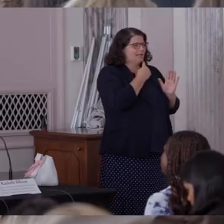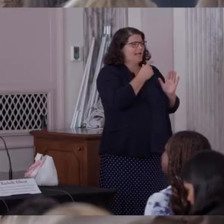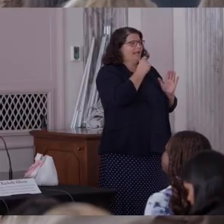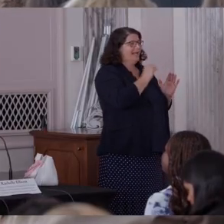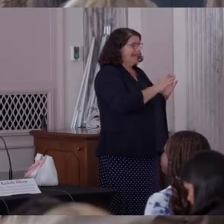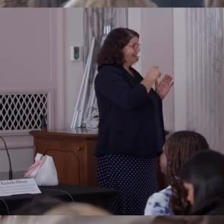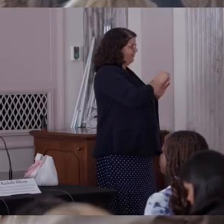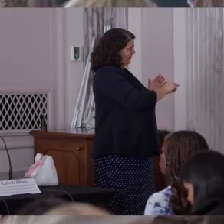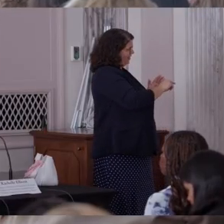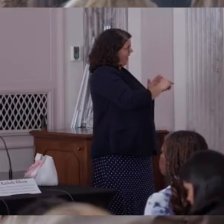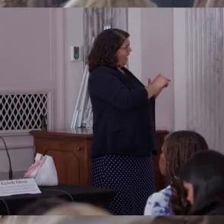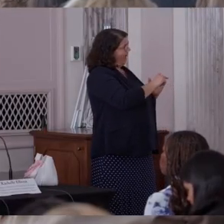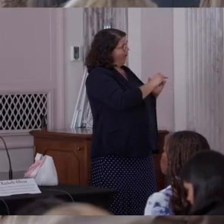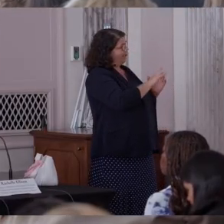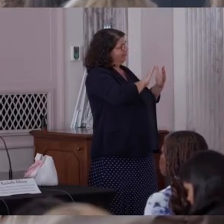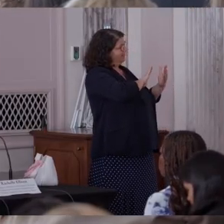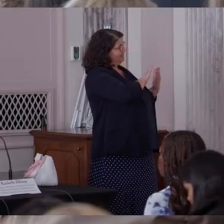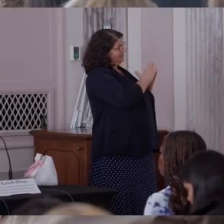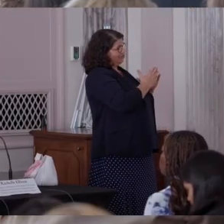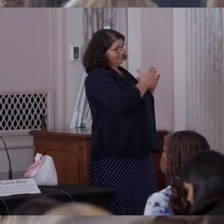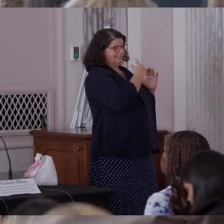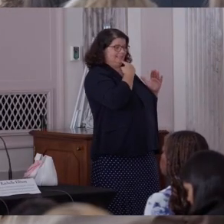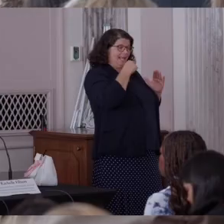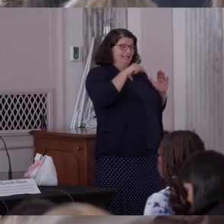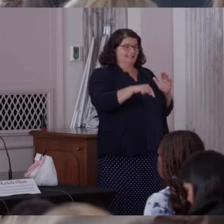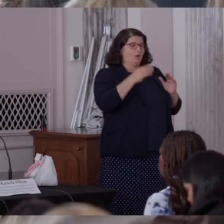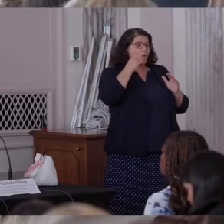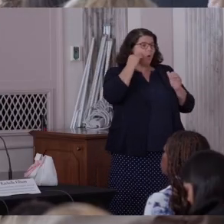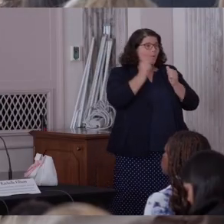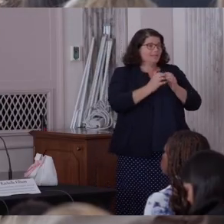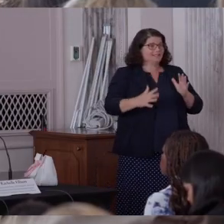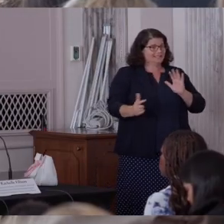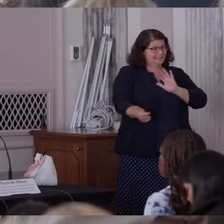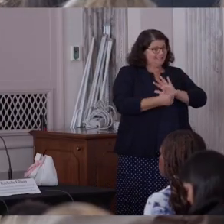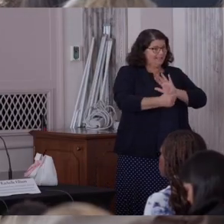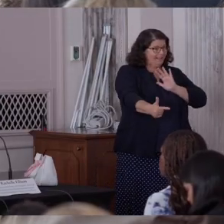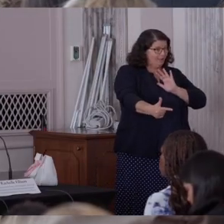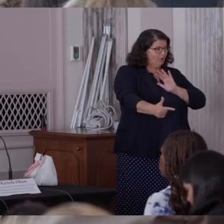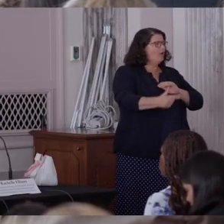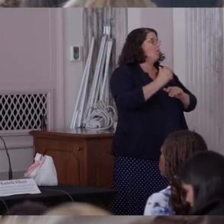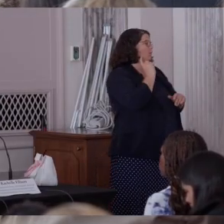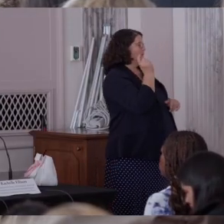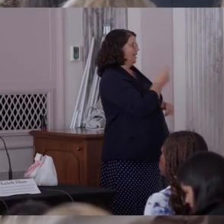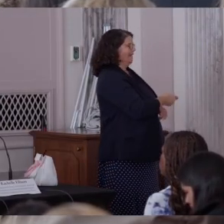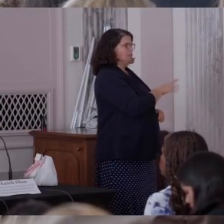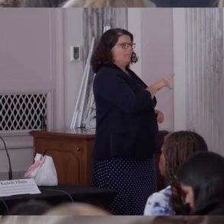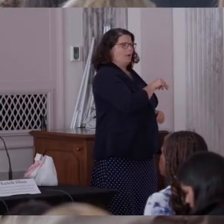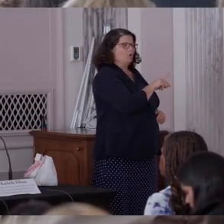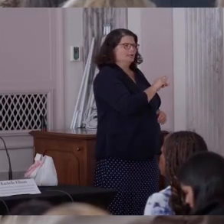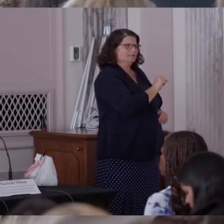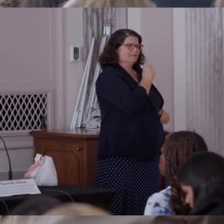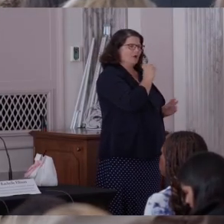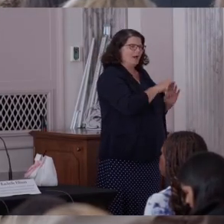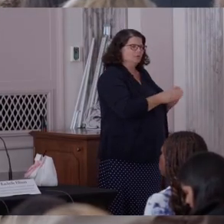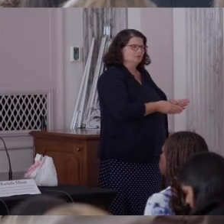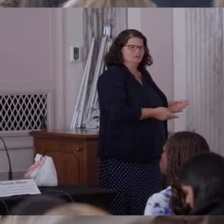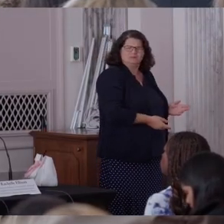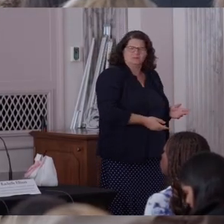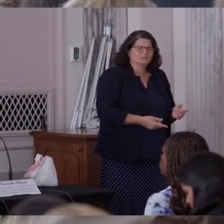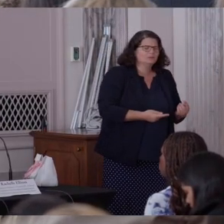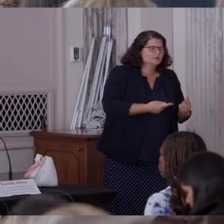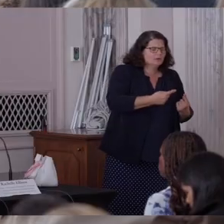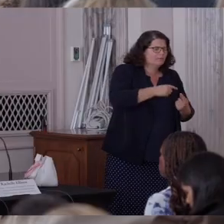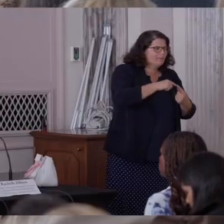criminalize. Again, that is not a resolution for homelessness, but this administration is actually providing